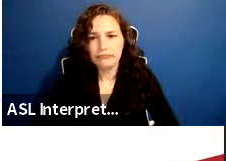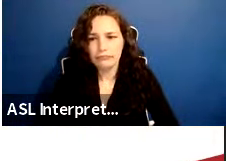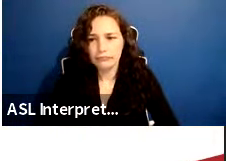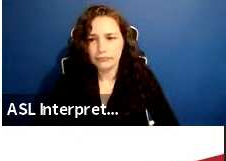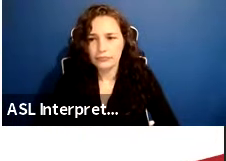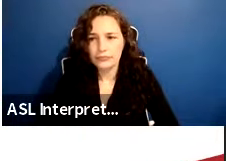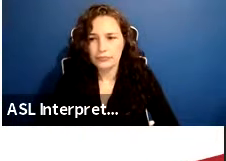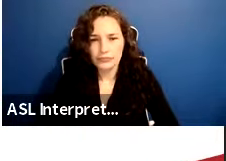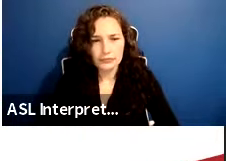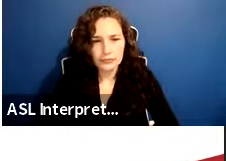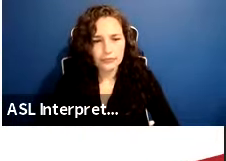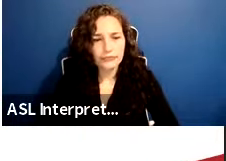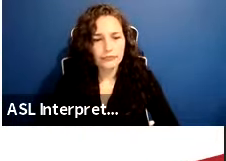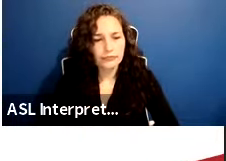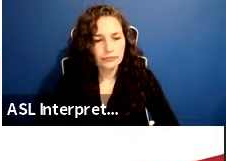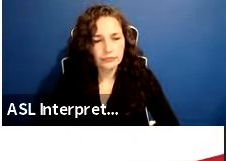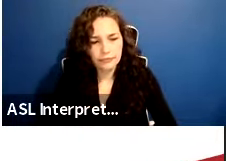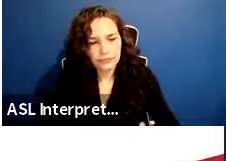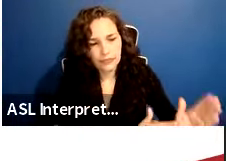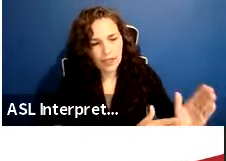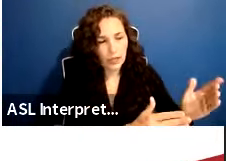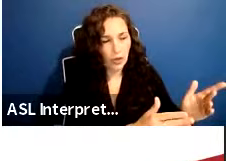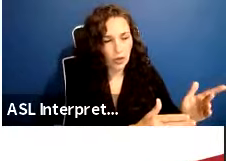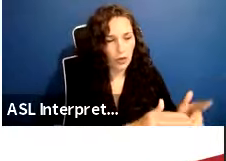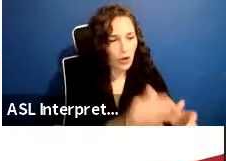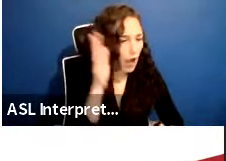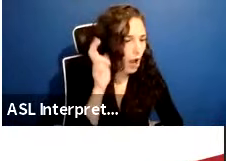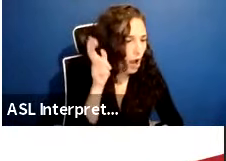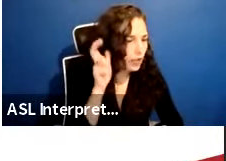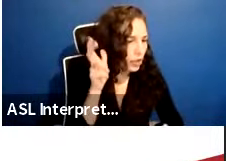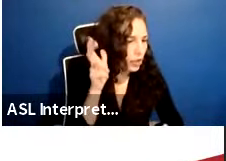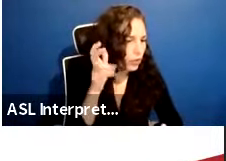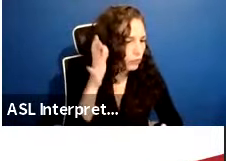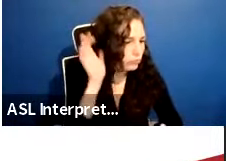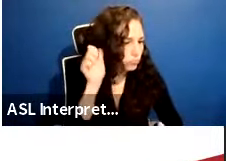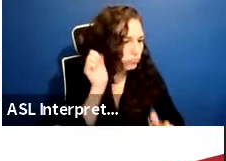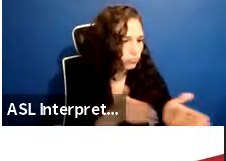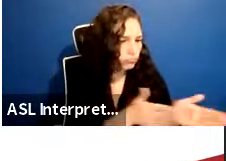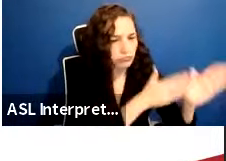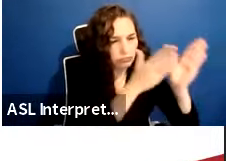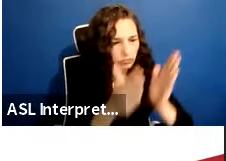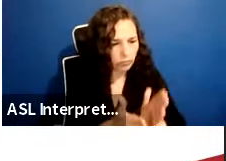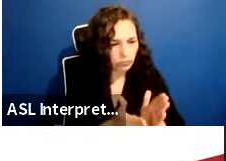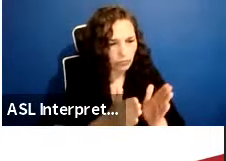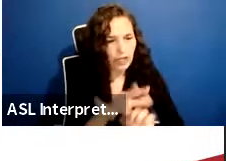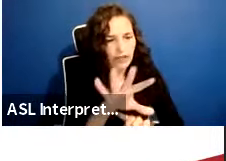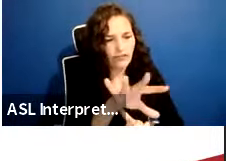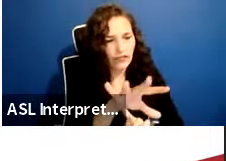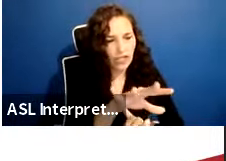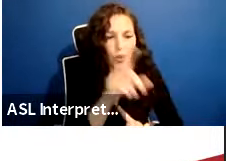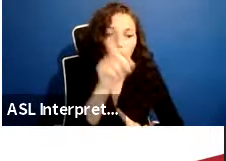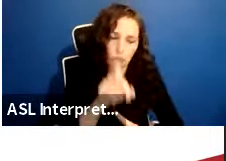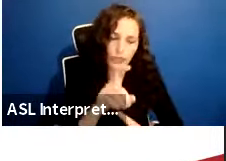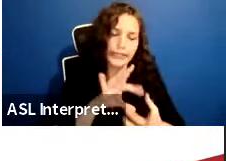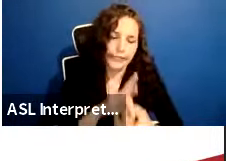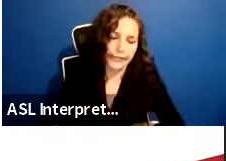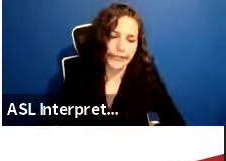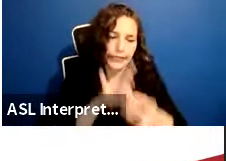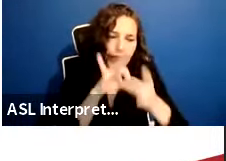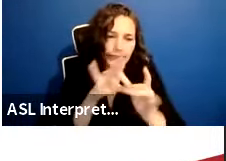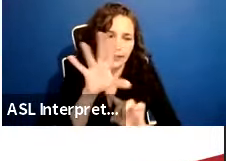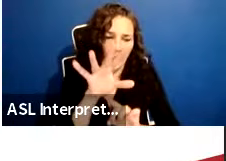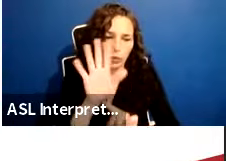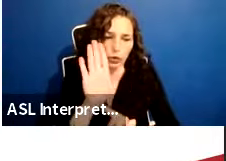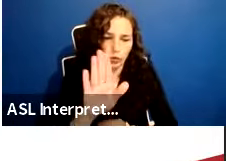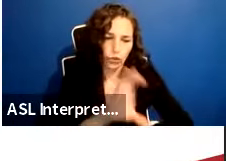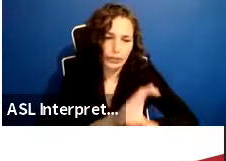Next to the audio button is the video button. And obviously, you'll have to have a camera connected to your computer